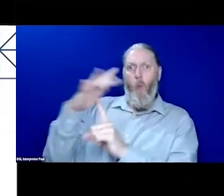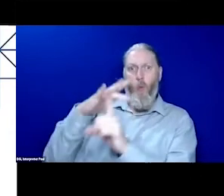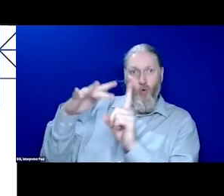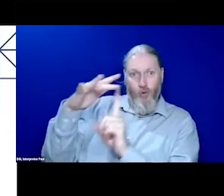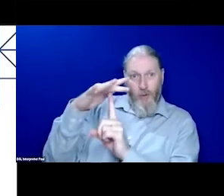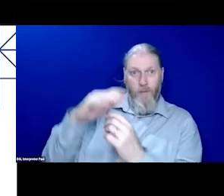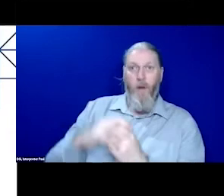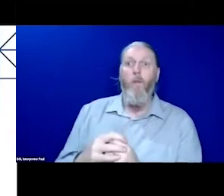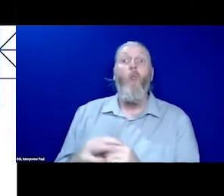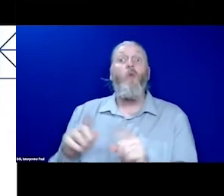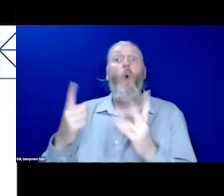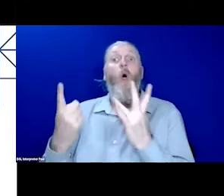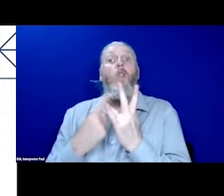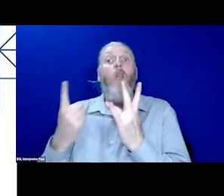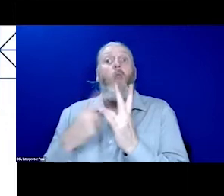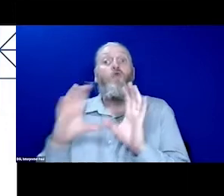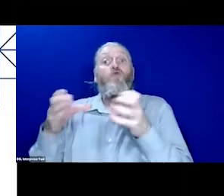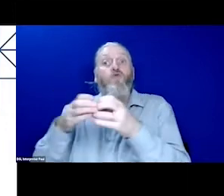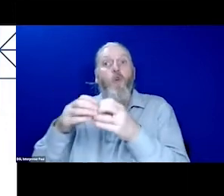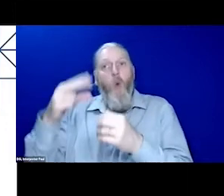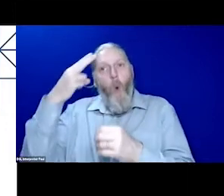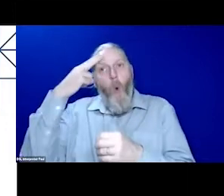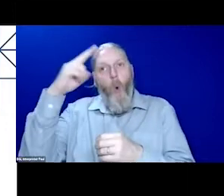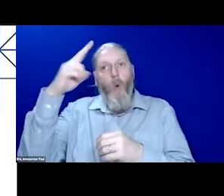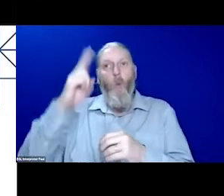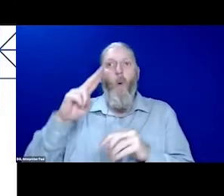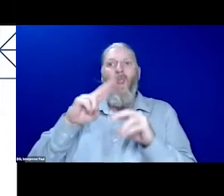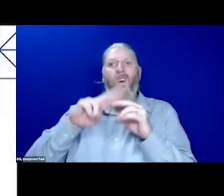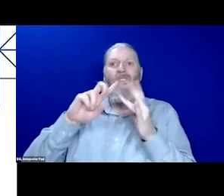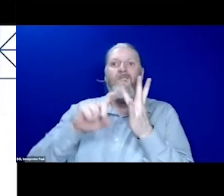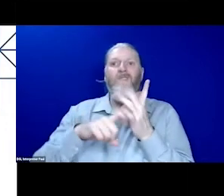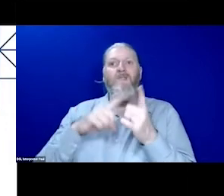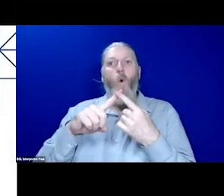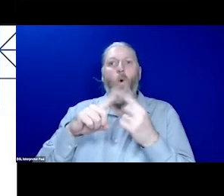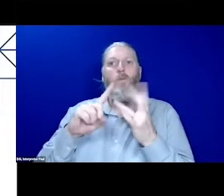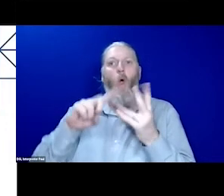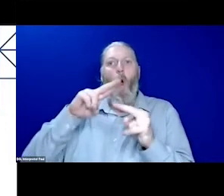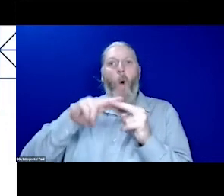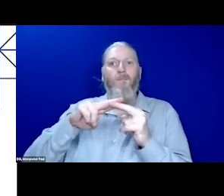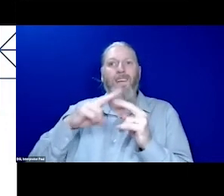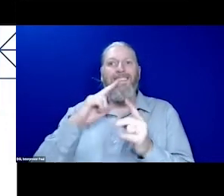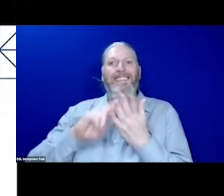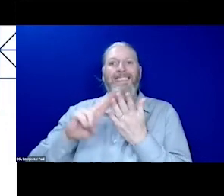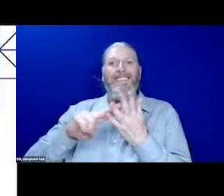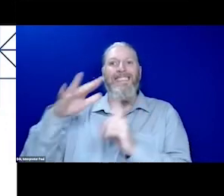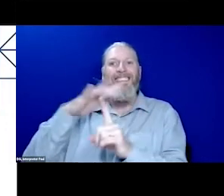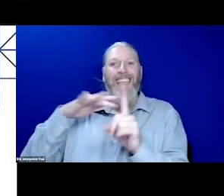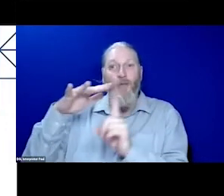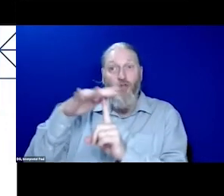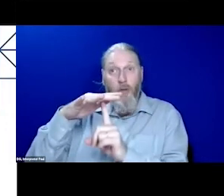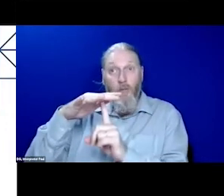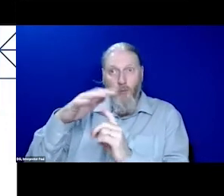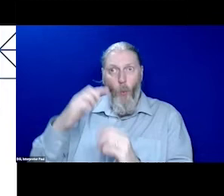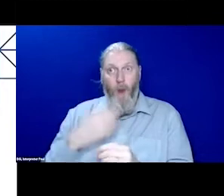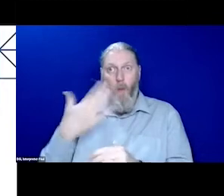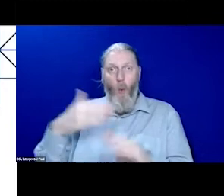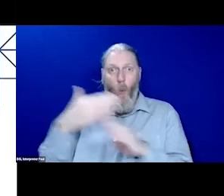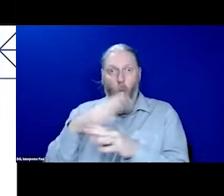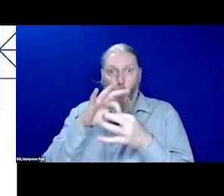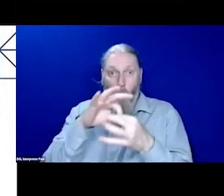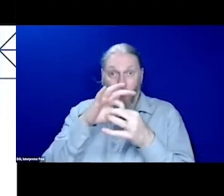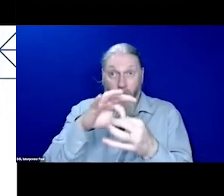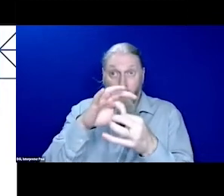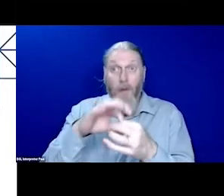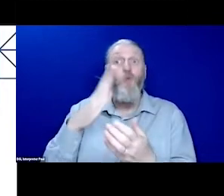and for young people to mobilise mindsets for climate action, and also to have young people's voices heard within